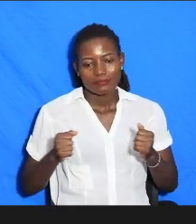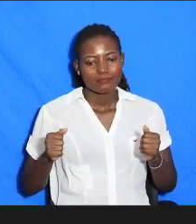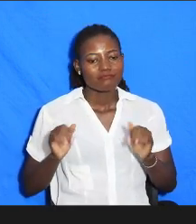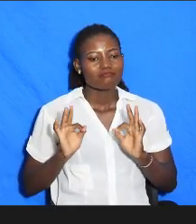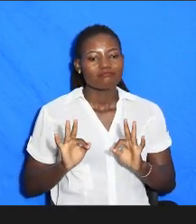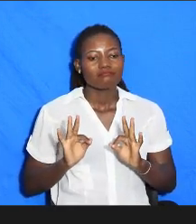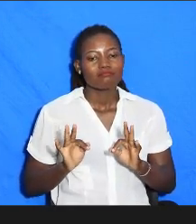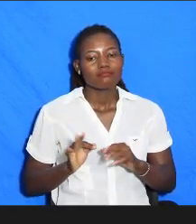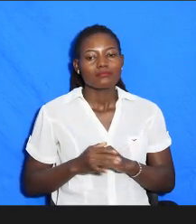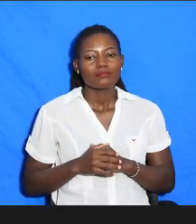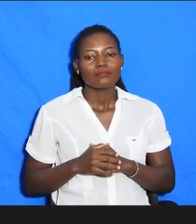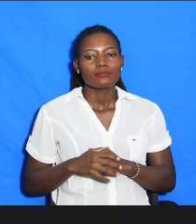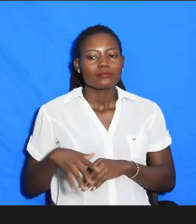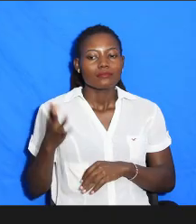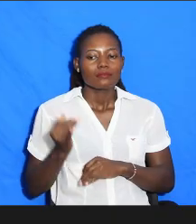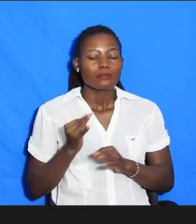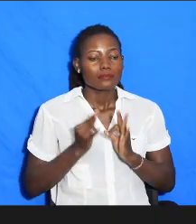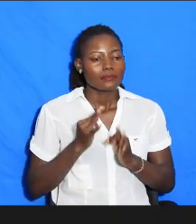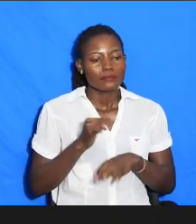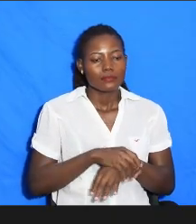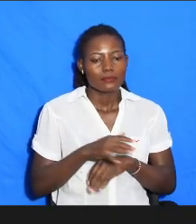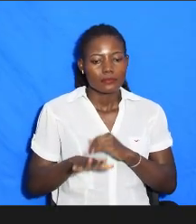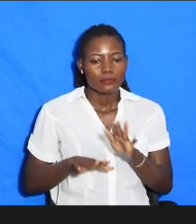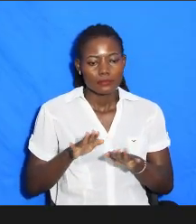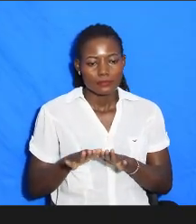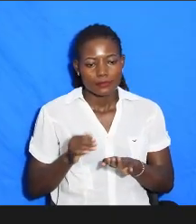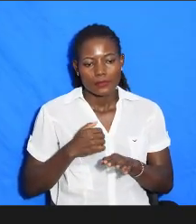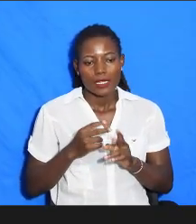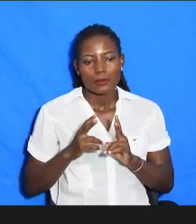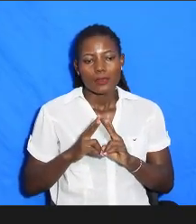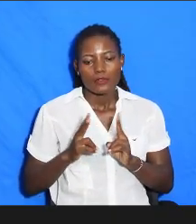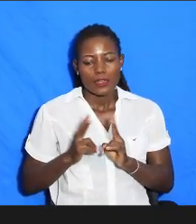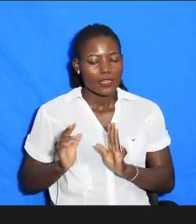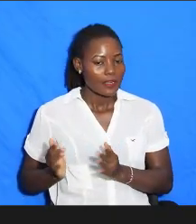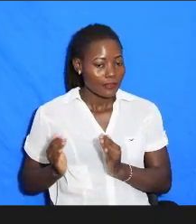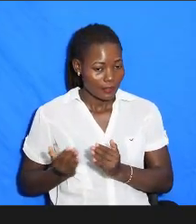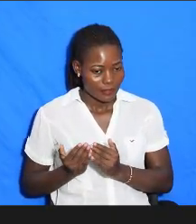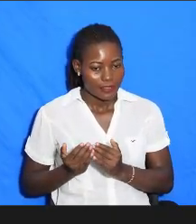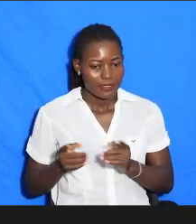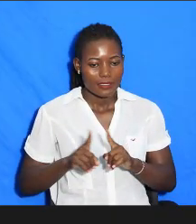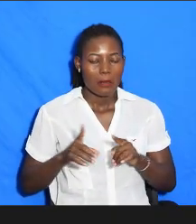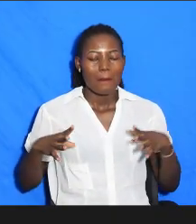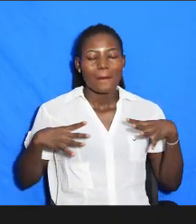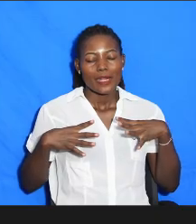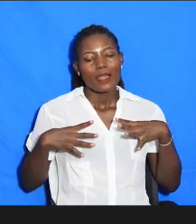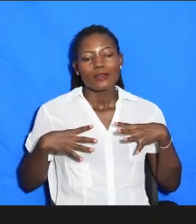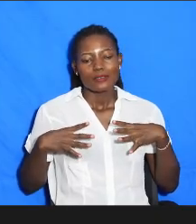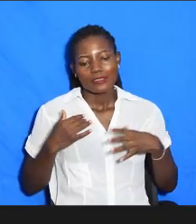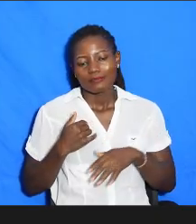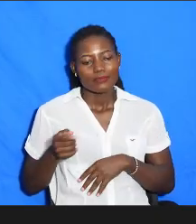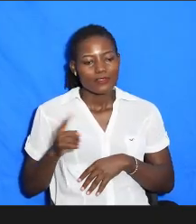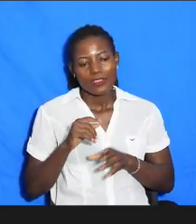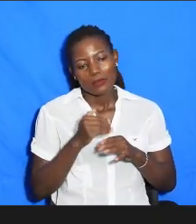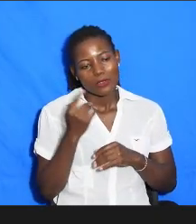like, if I take that step, I was really, I'll be so encouraged and so proud that I've, I've actually come out Yes, yes, from a